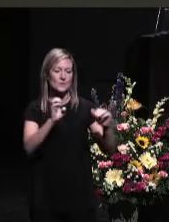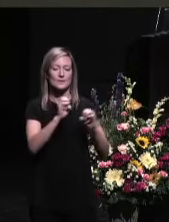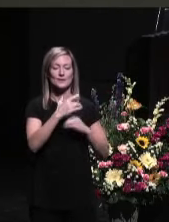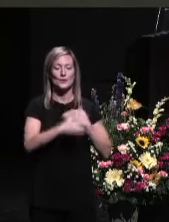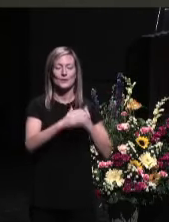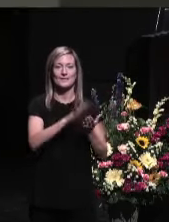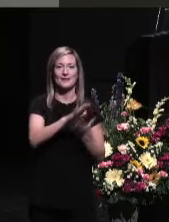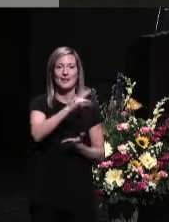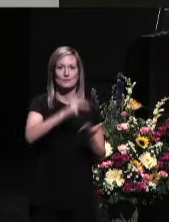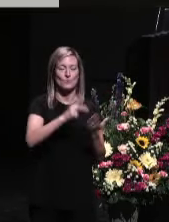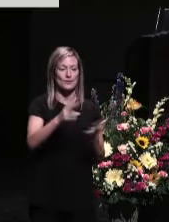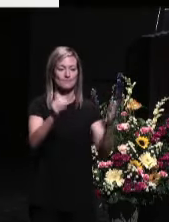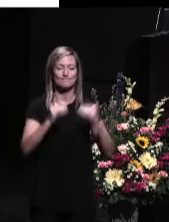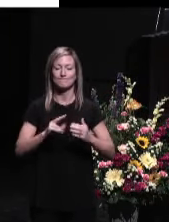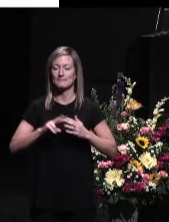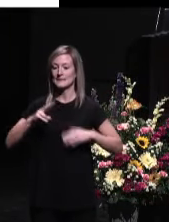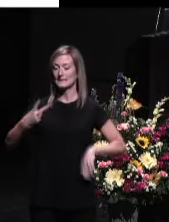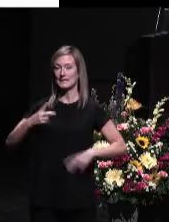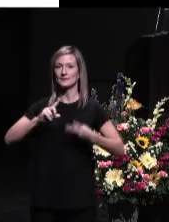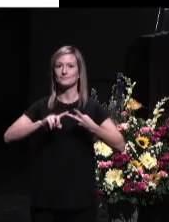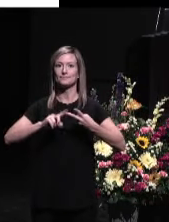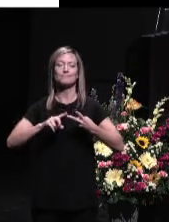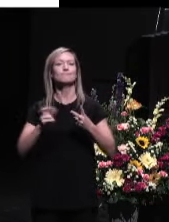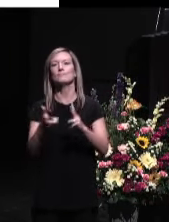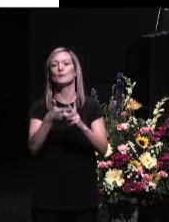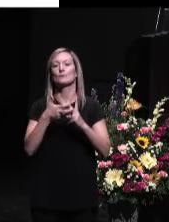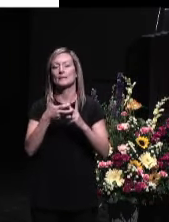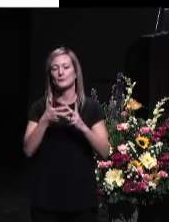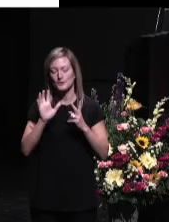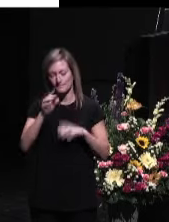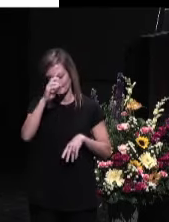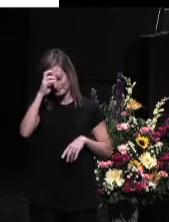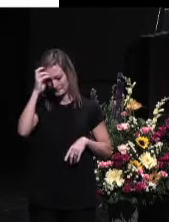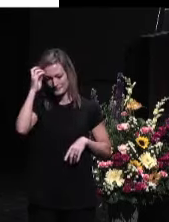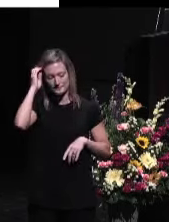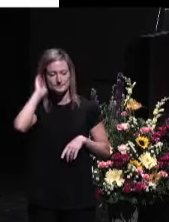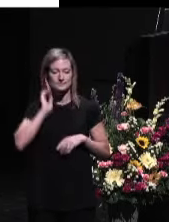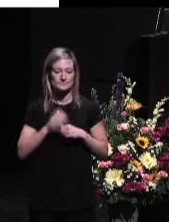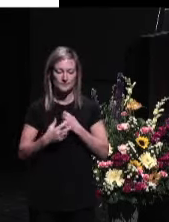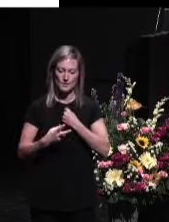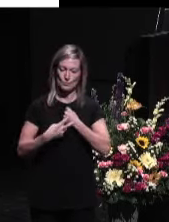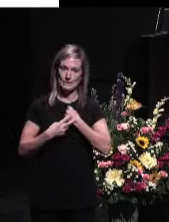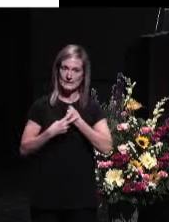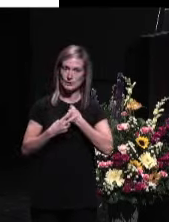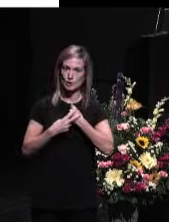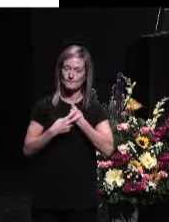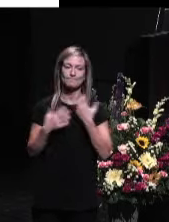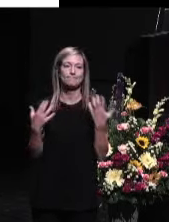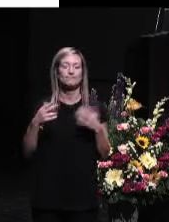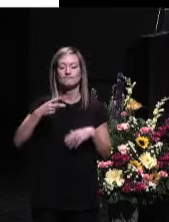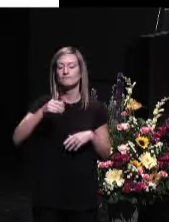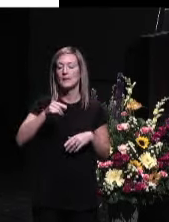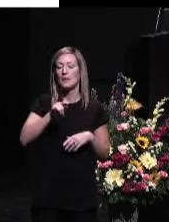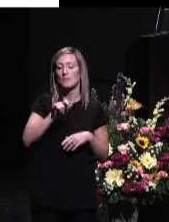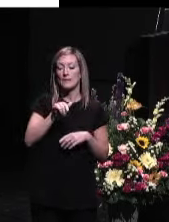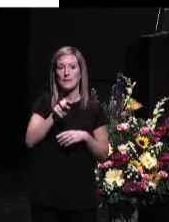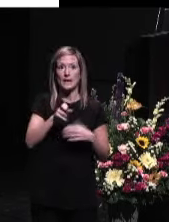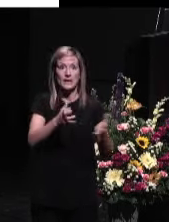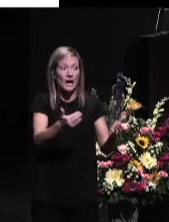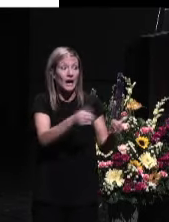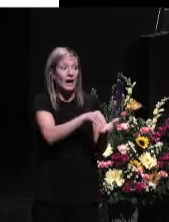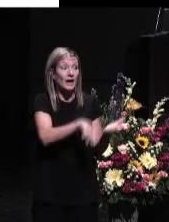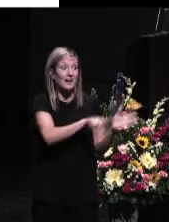retention. As important as all the pipeline is, what do you think the percentage is